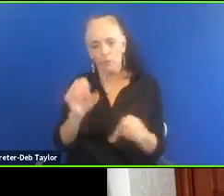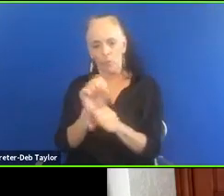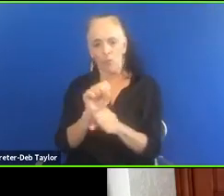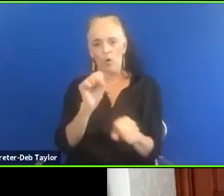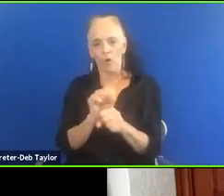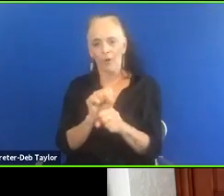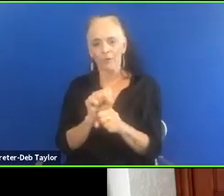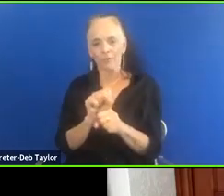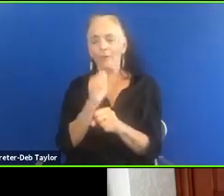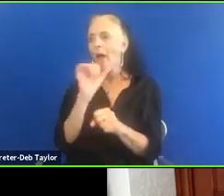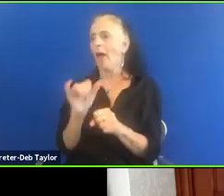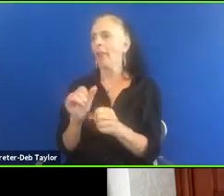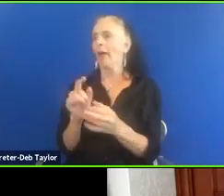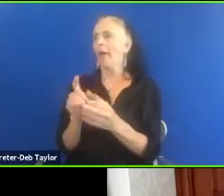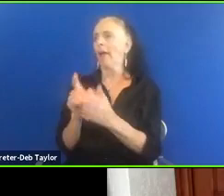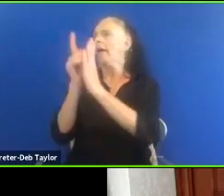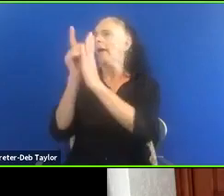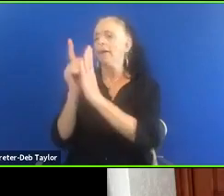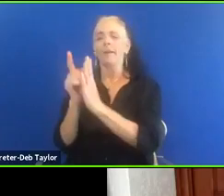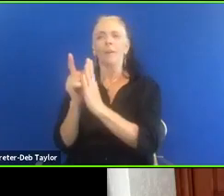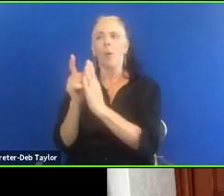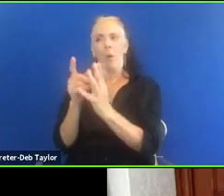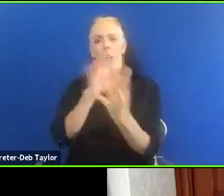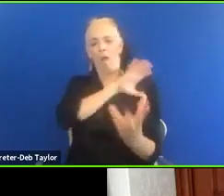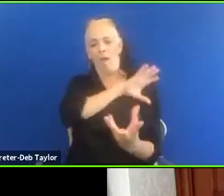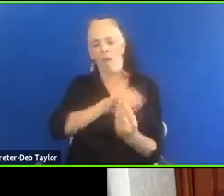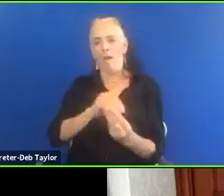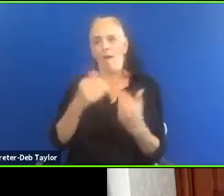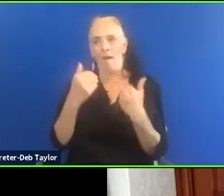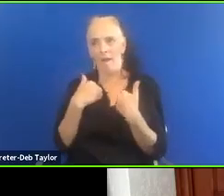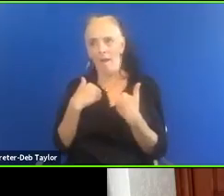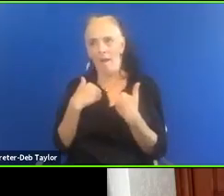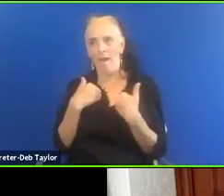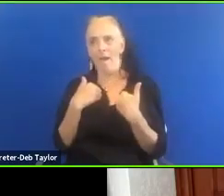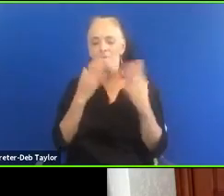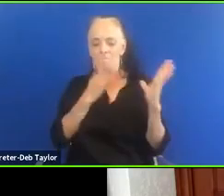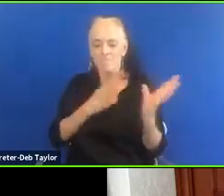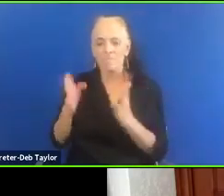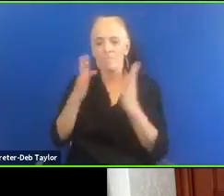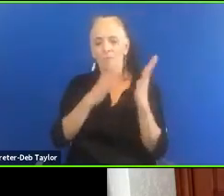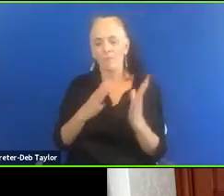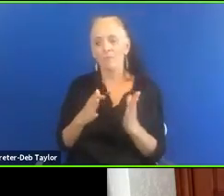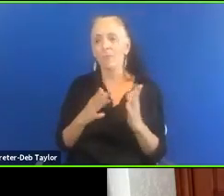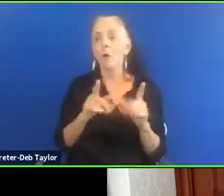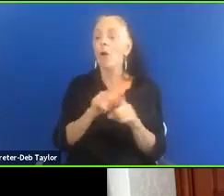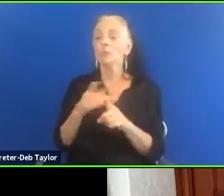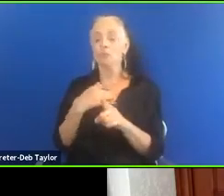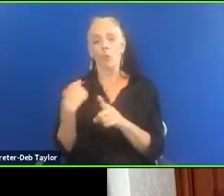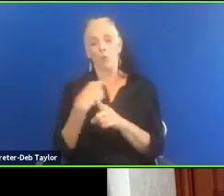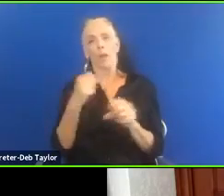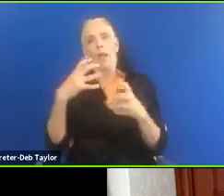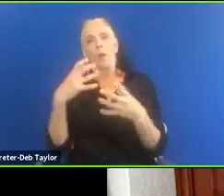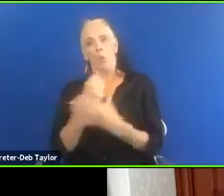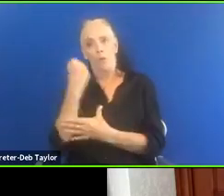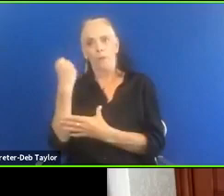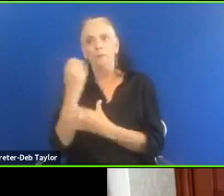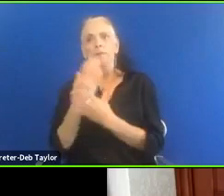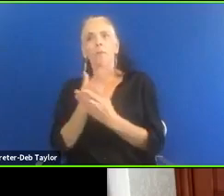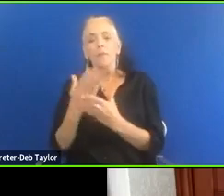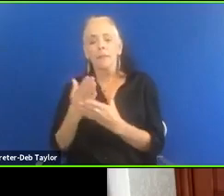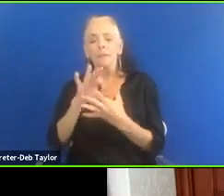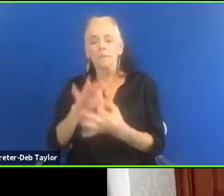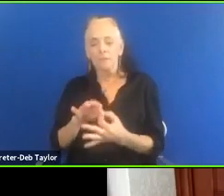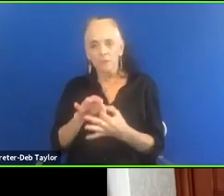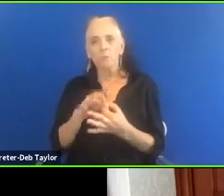think there are things that we can win, and both in policy and in organizing.